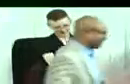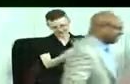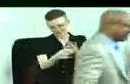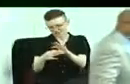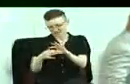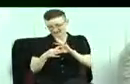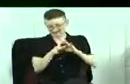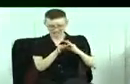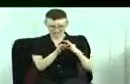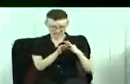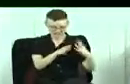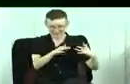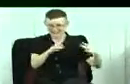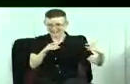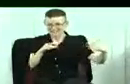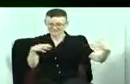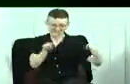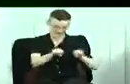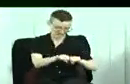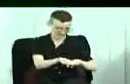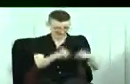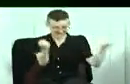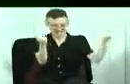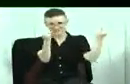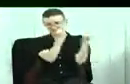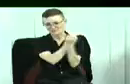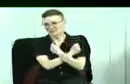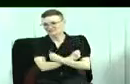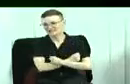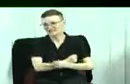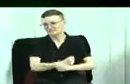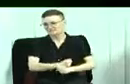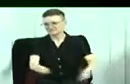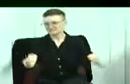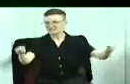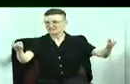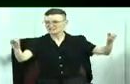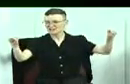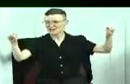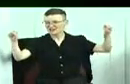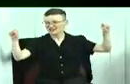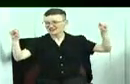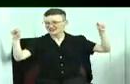Break every chain, break every chain, break every